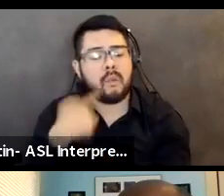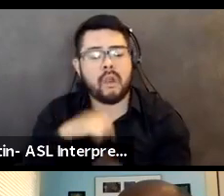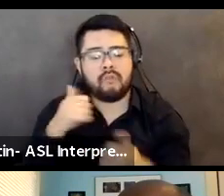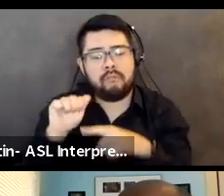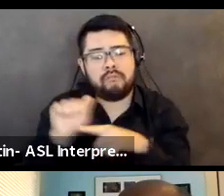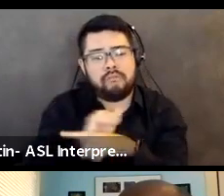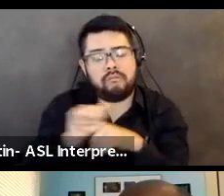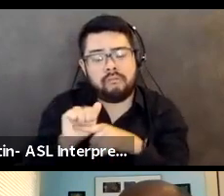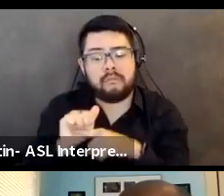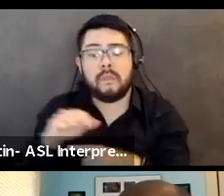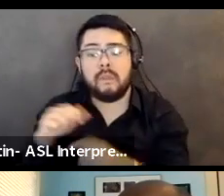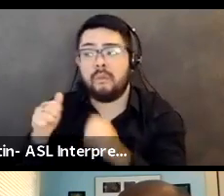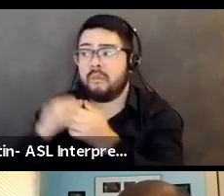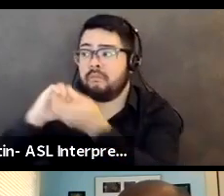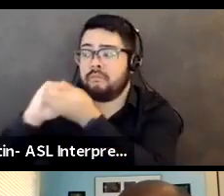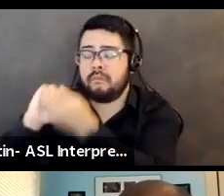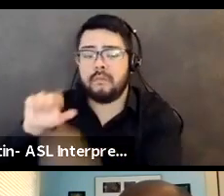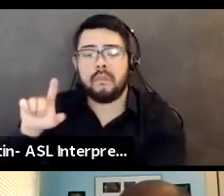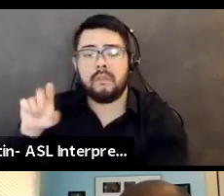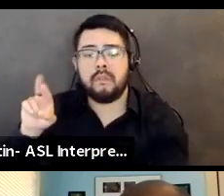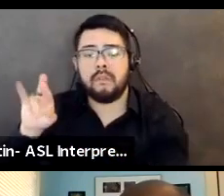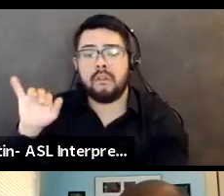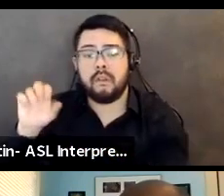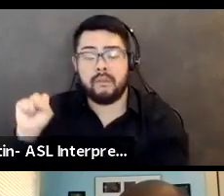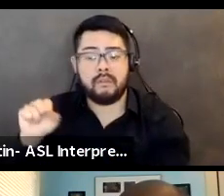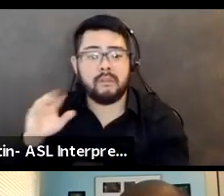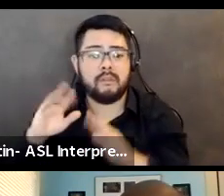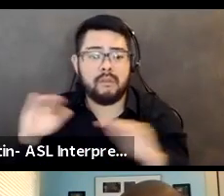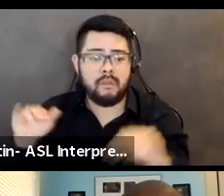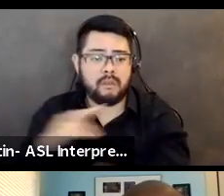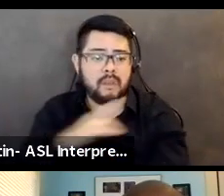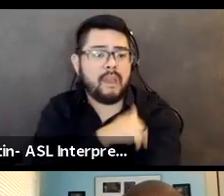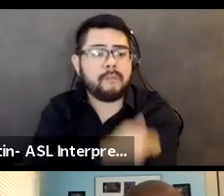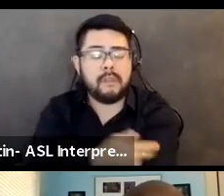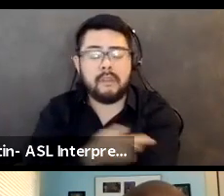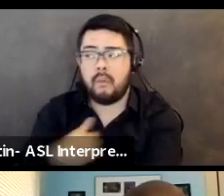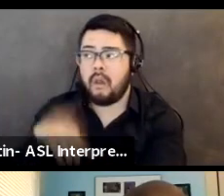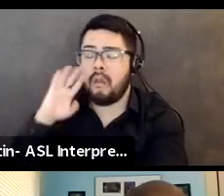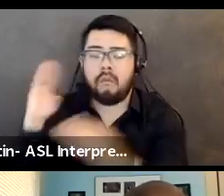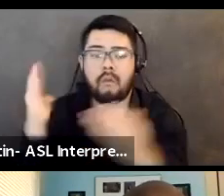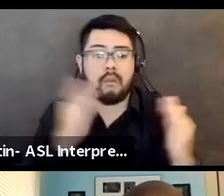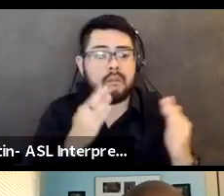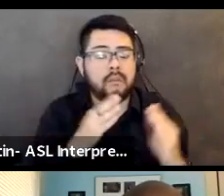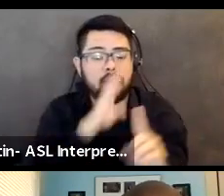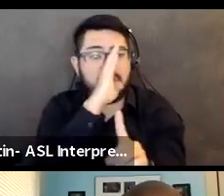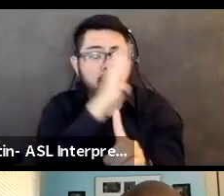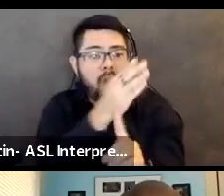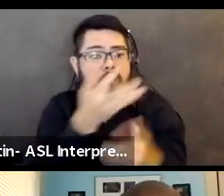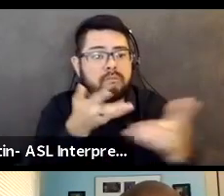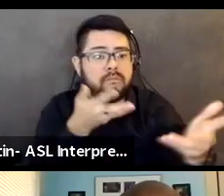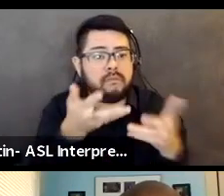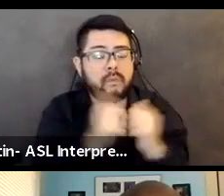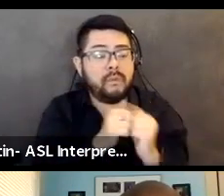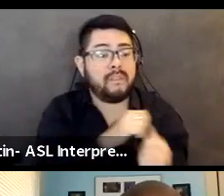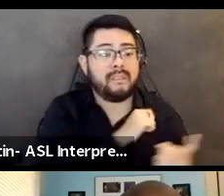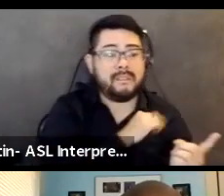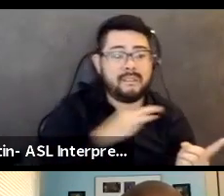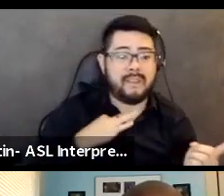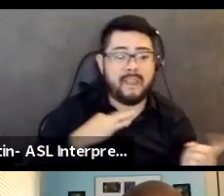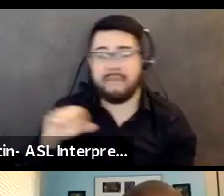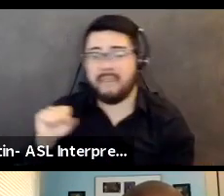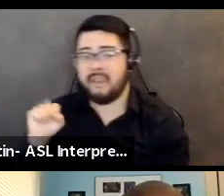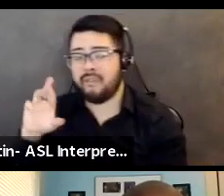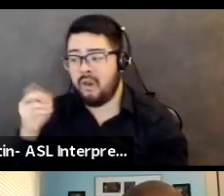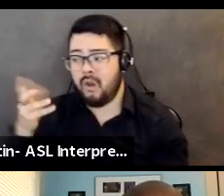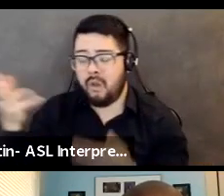lori children's hospital is focused on the direct interactions between staff and sros